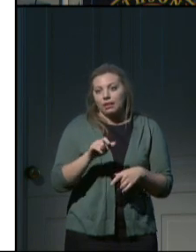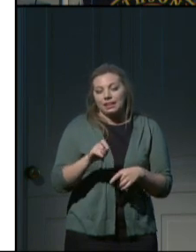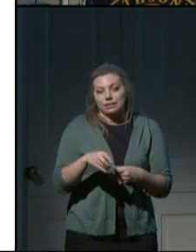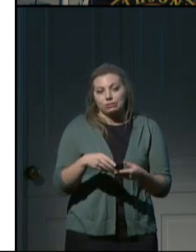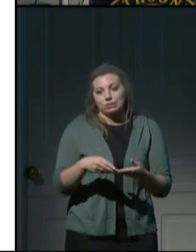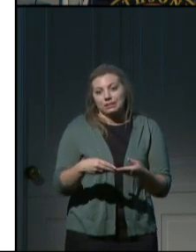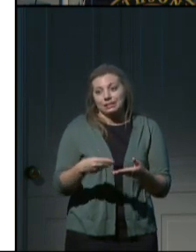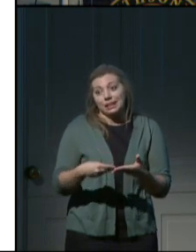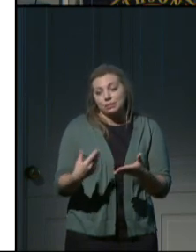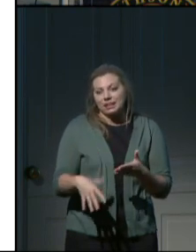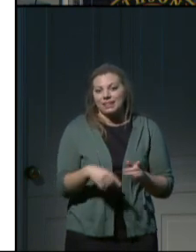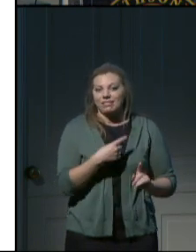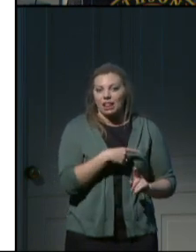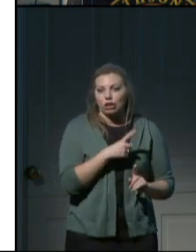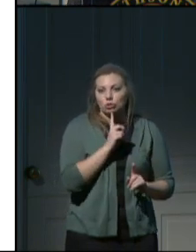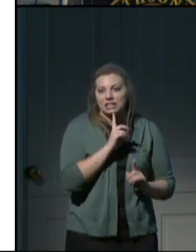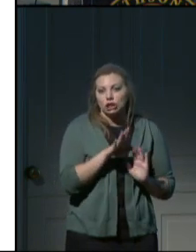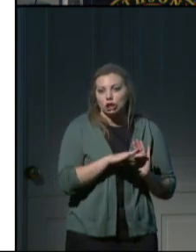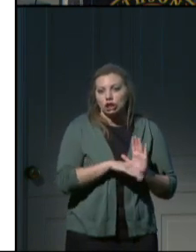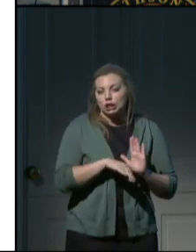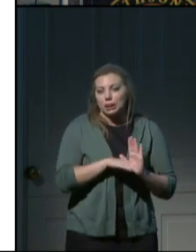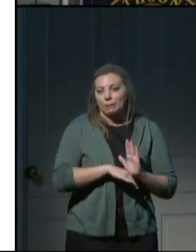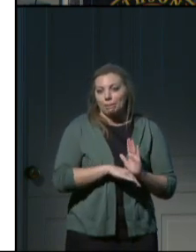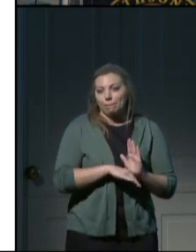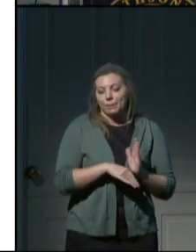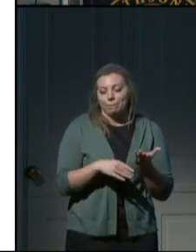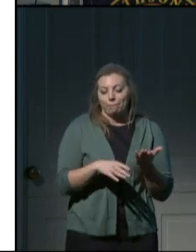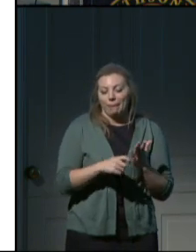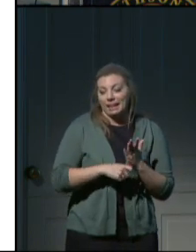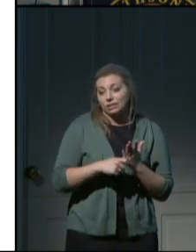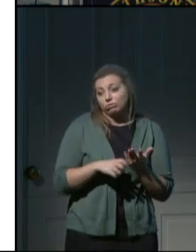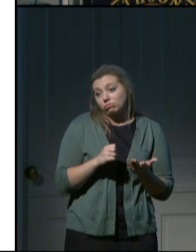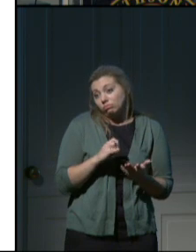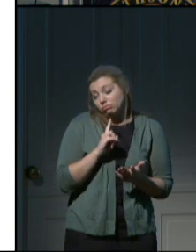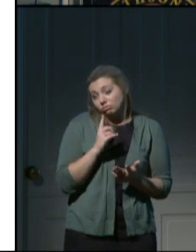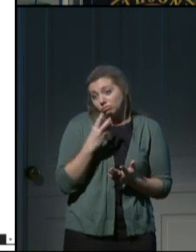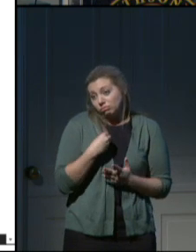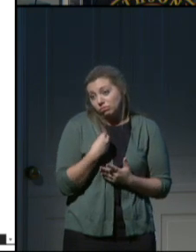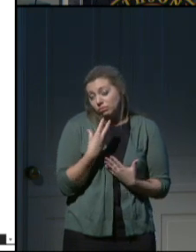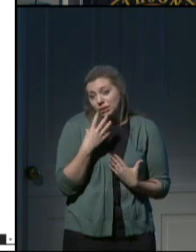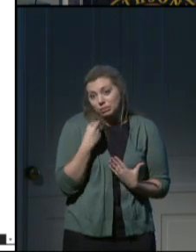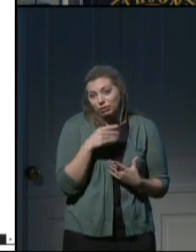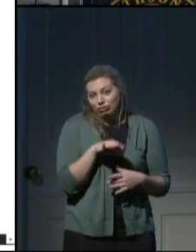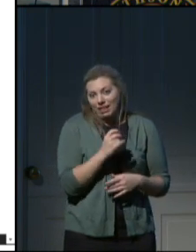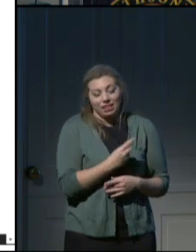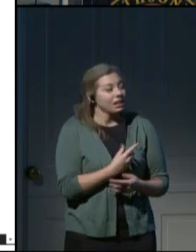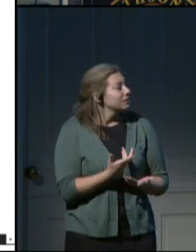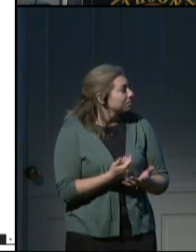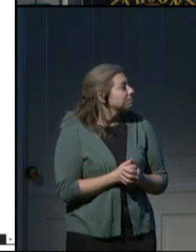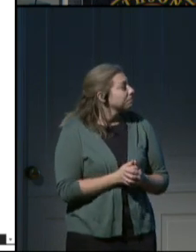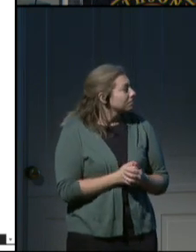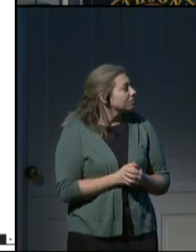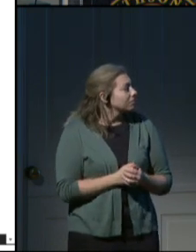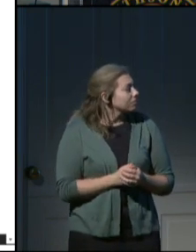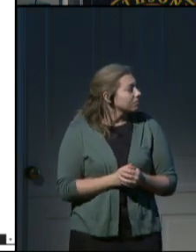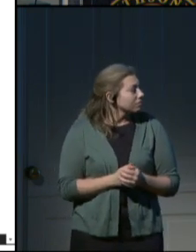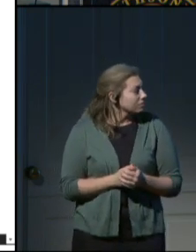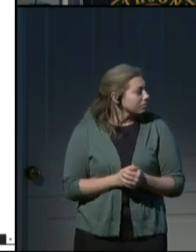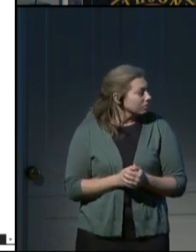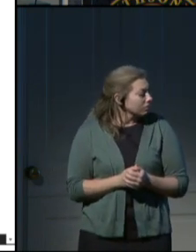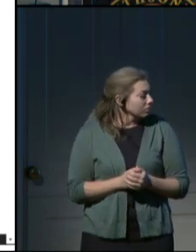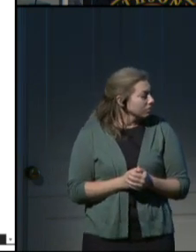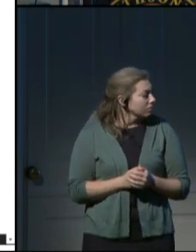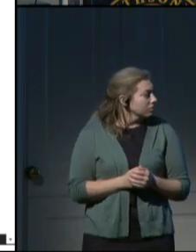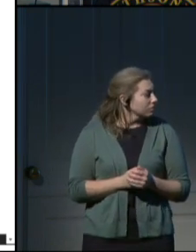cheap magazines. So it's just a beautiful experience to find this. One of my favorite kind